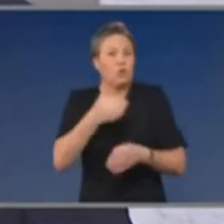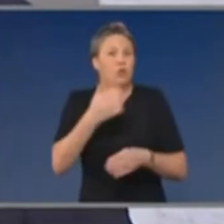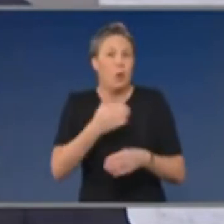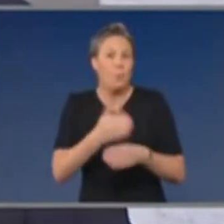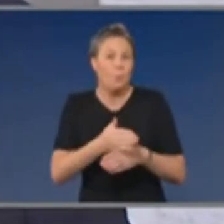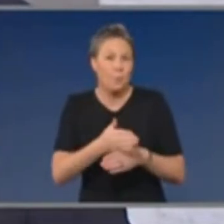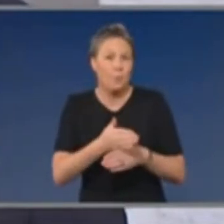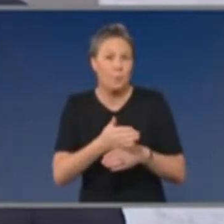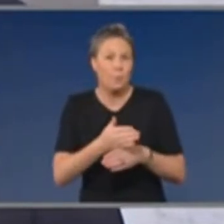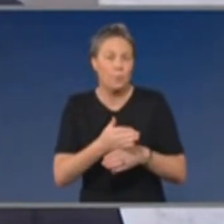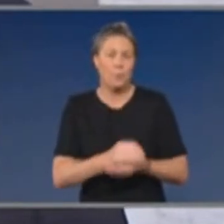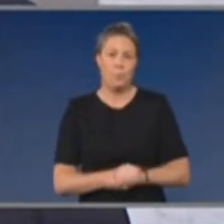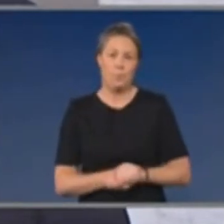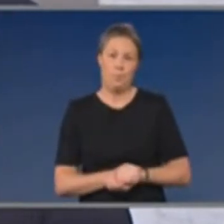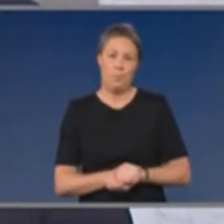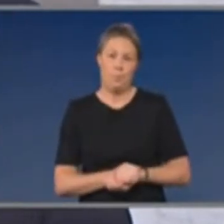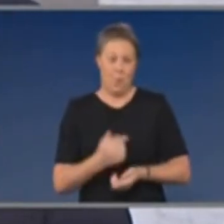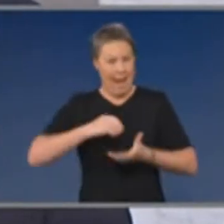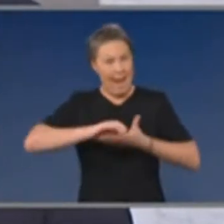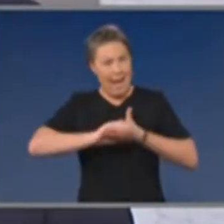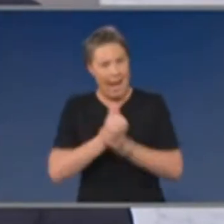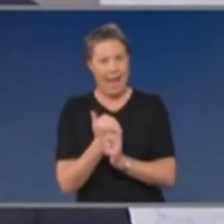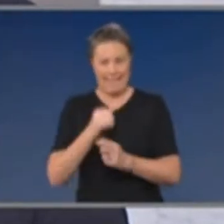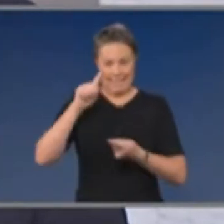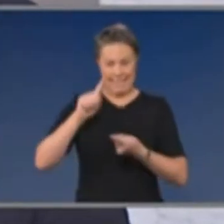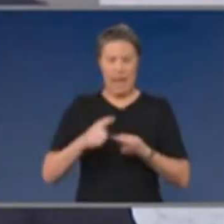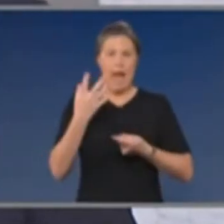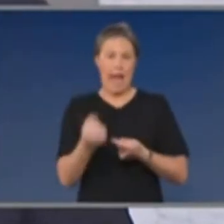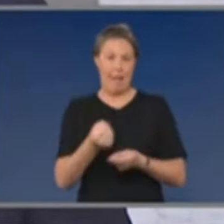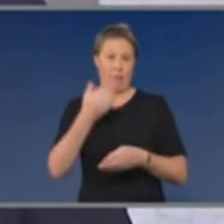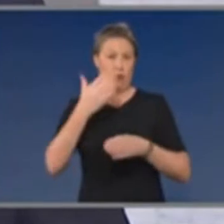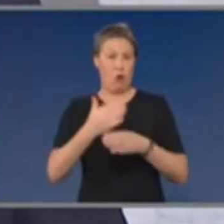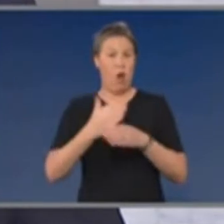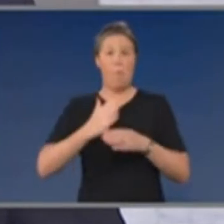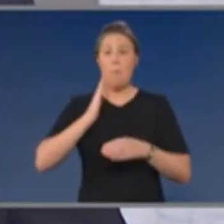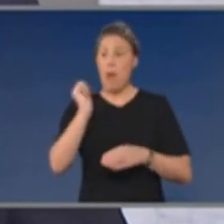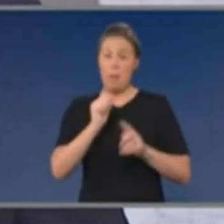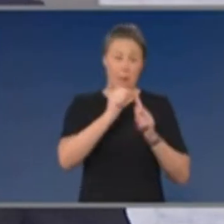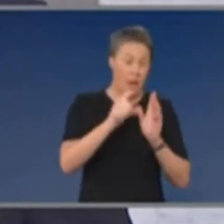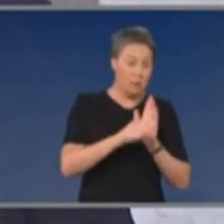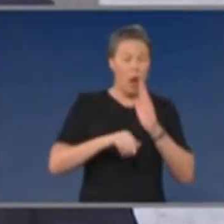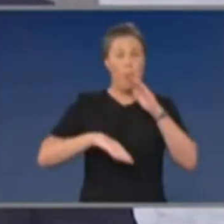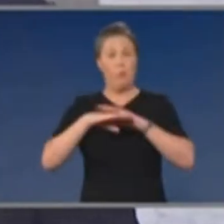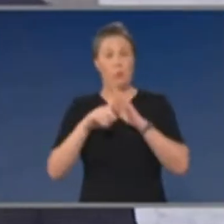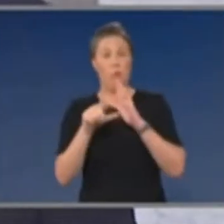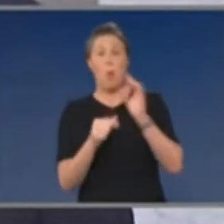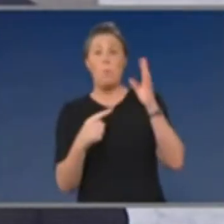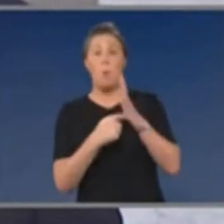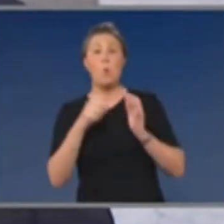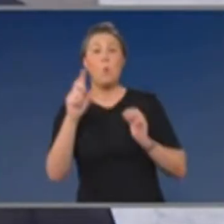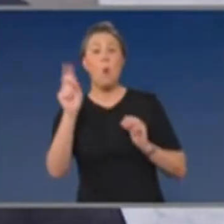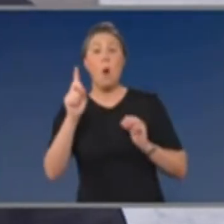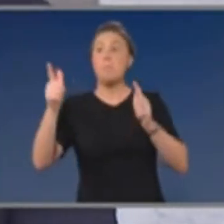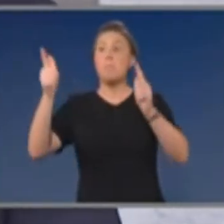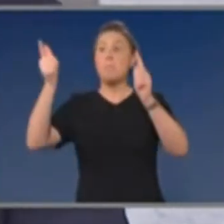them are also still in a job because of those flexible arrangements that have been in place for employers to keep more and more